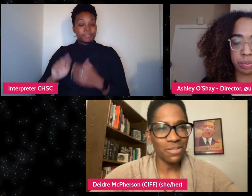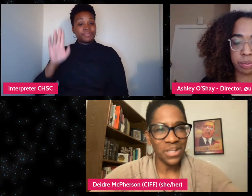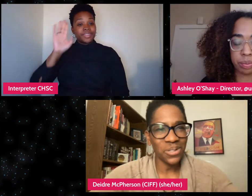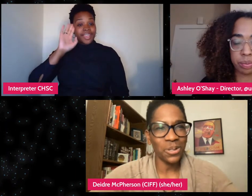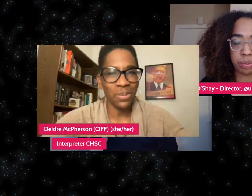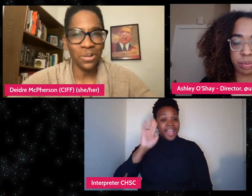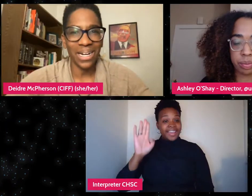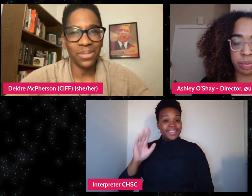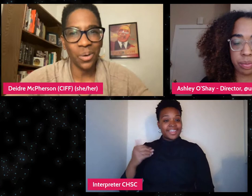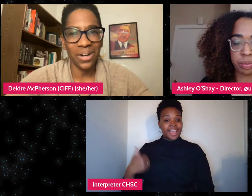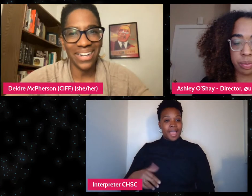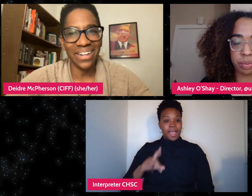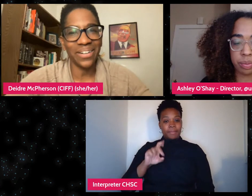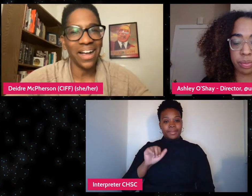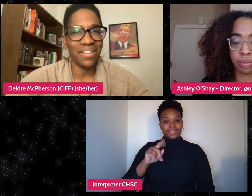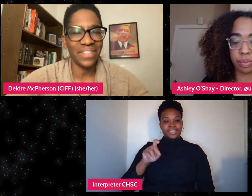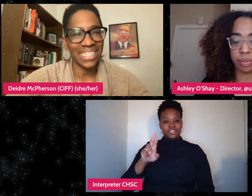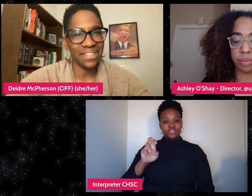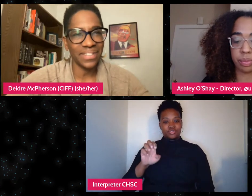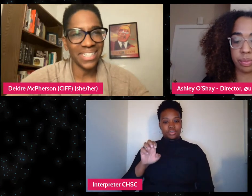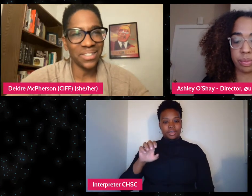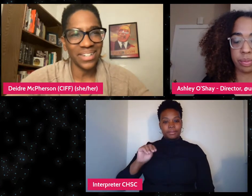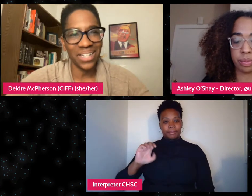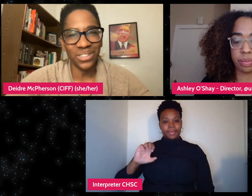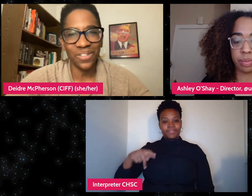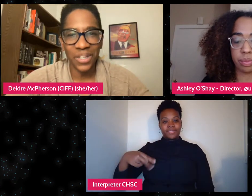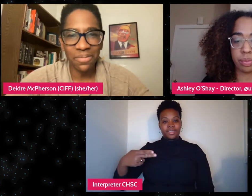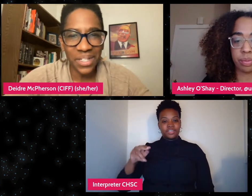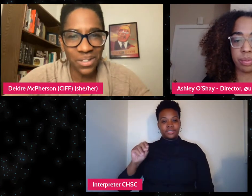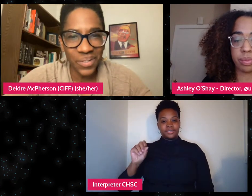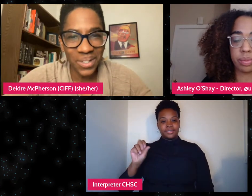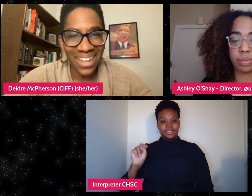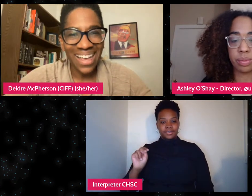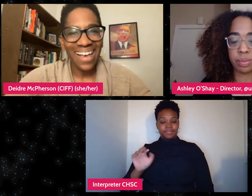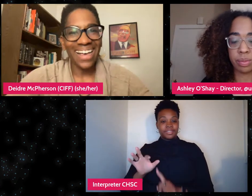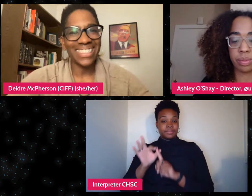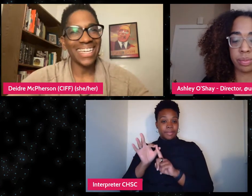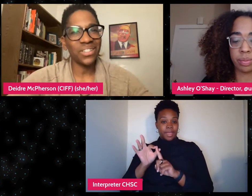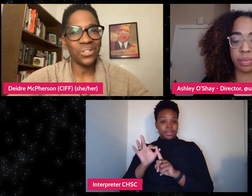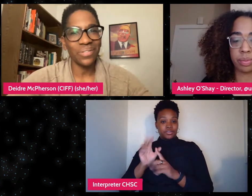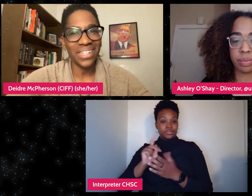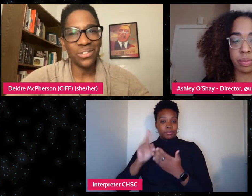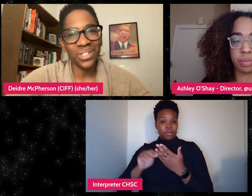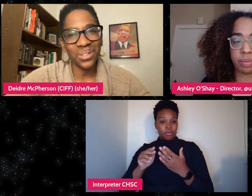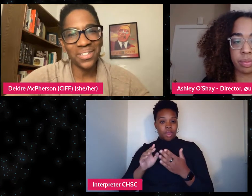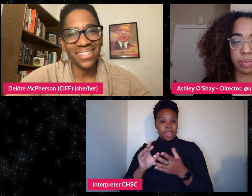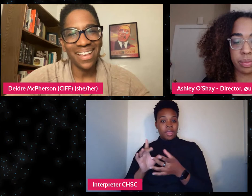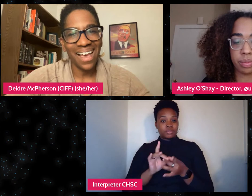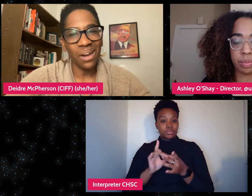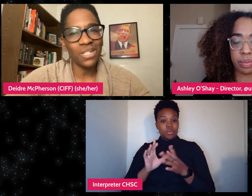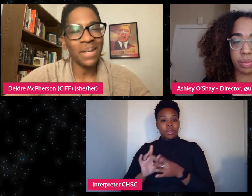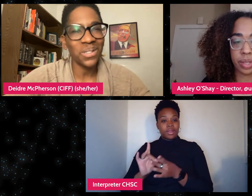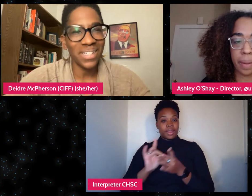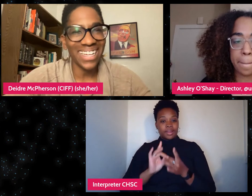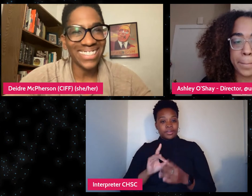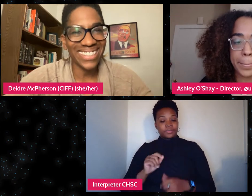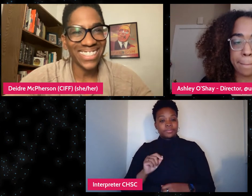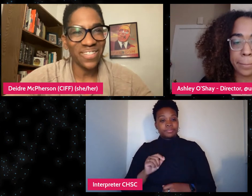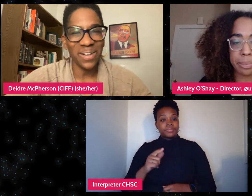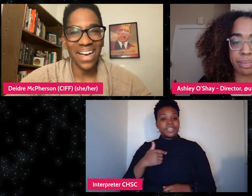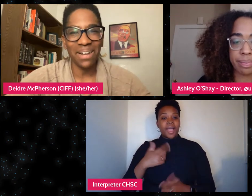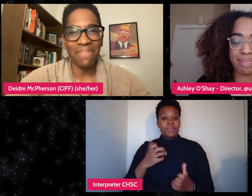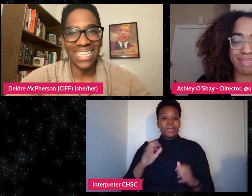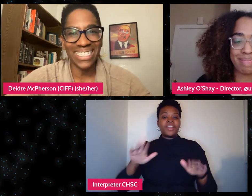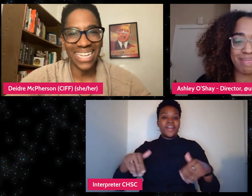McPherson, Special Programs Coordinator of the Cleveland International Film Festival. I'd like to reintroduce our special